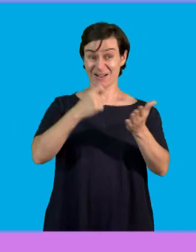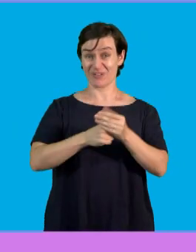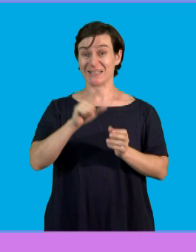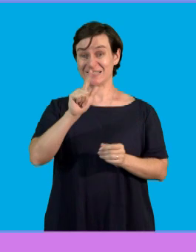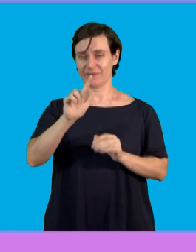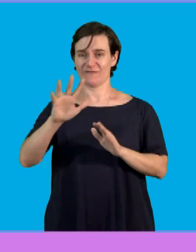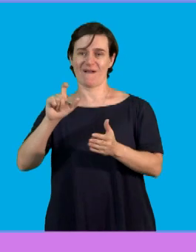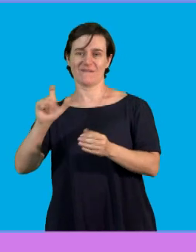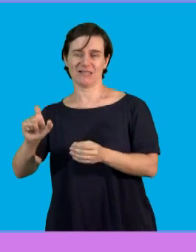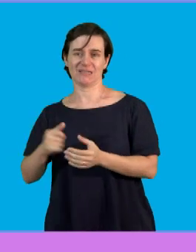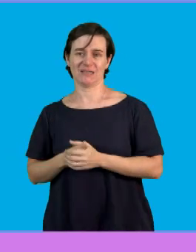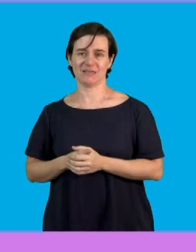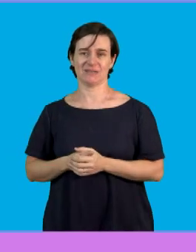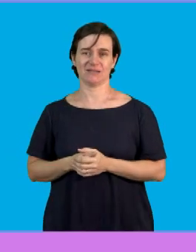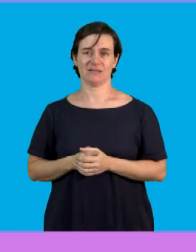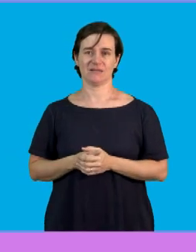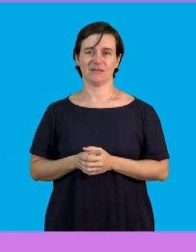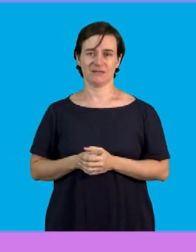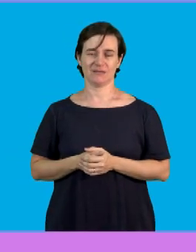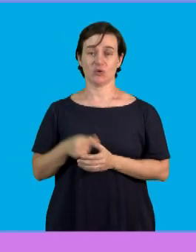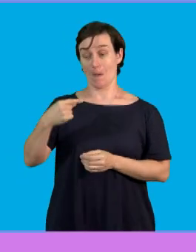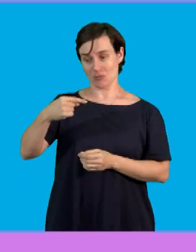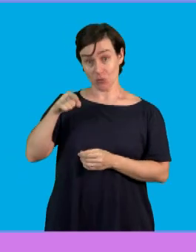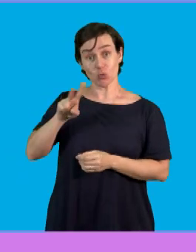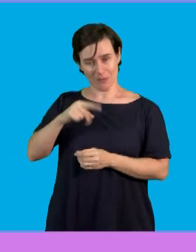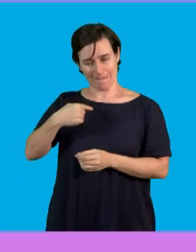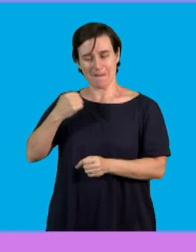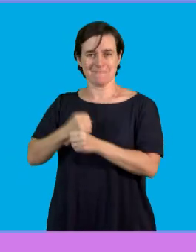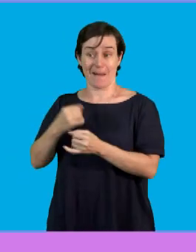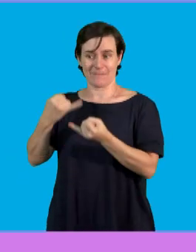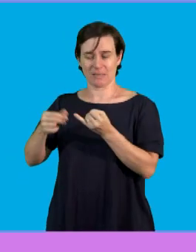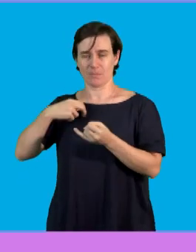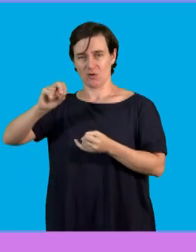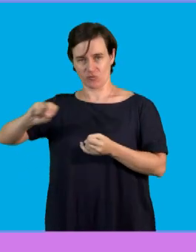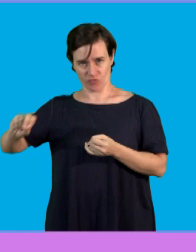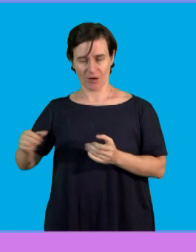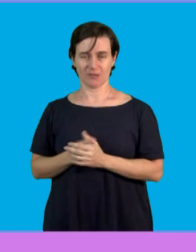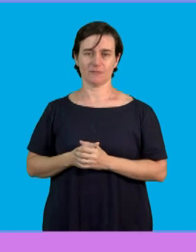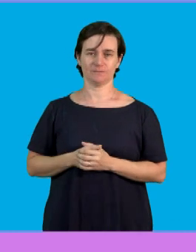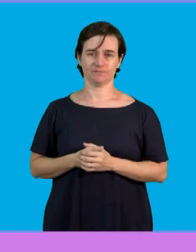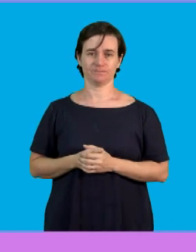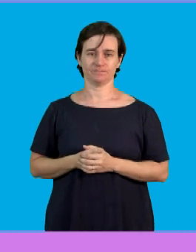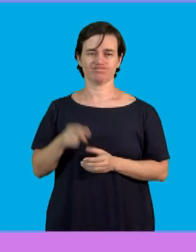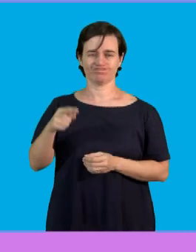5,569 rand 75. Then we have